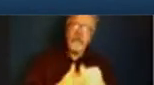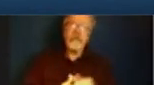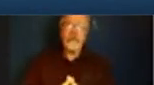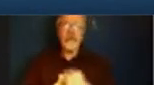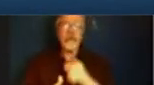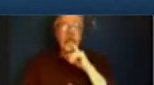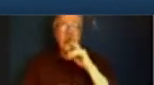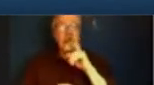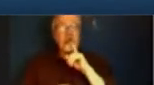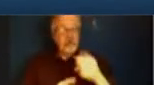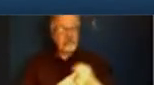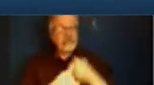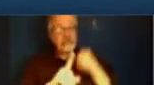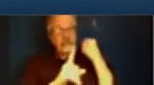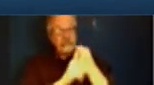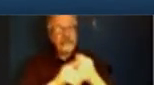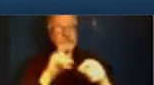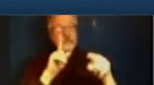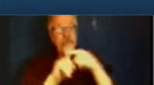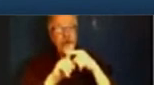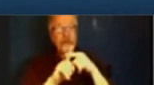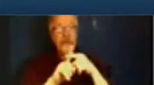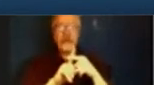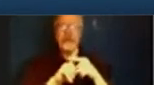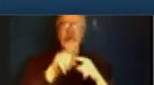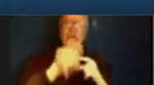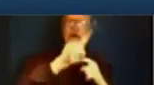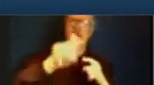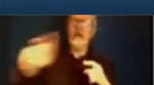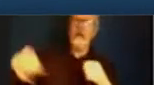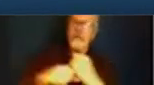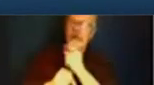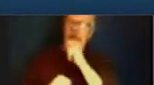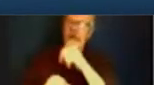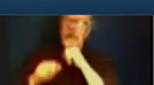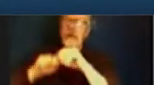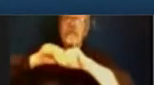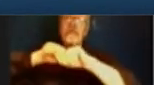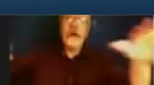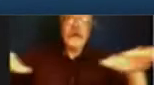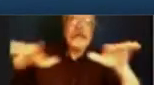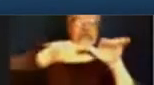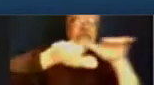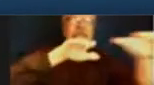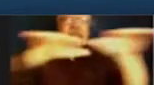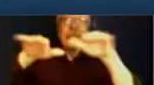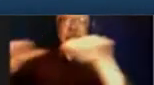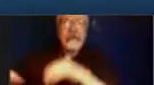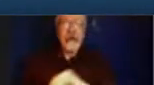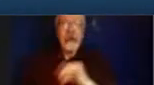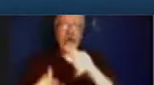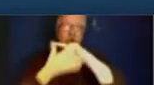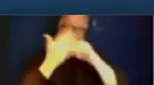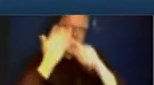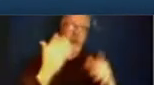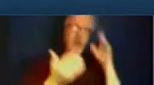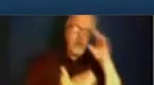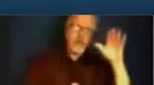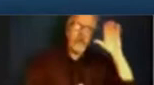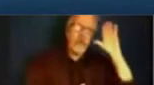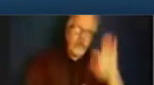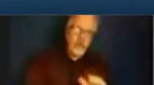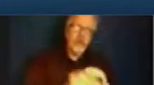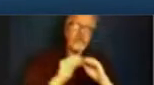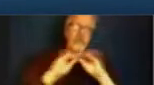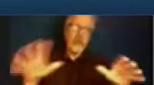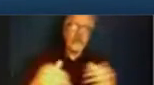testing and contact tracing. Those things slow spread in schools, and they helped us keep schools open